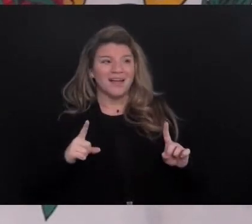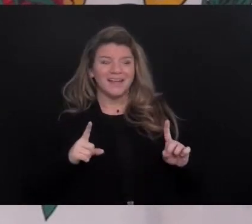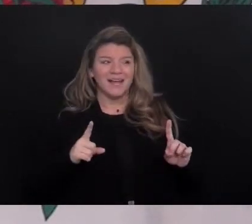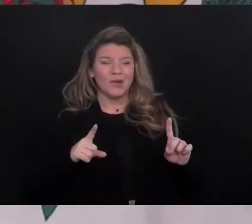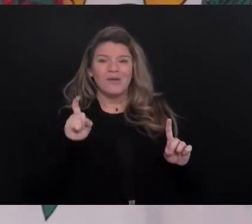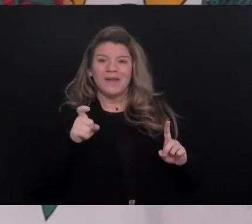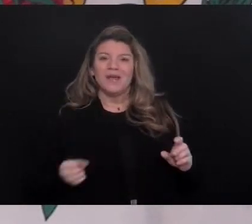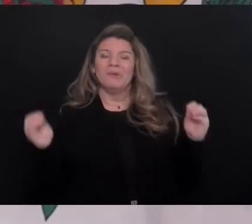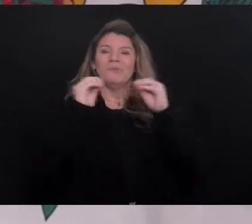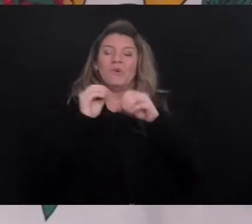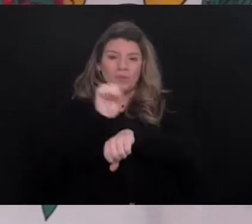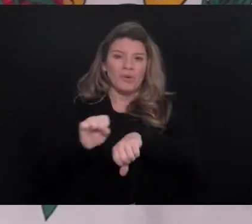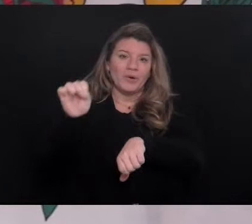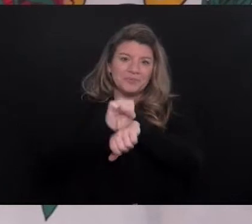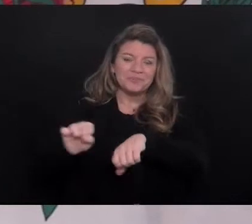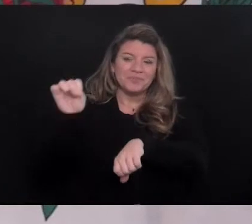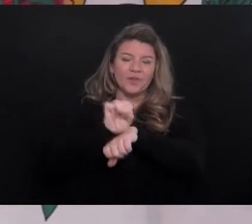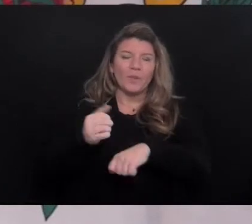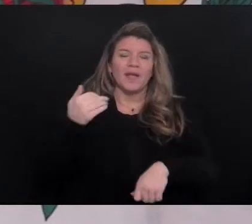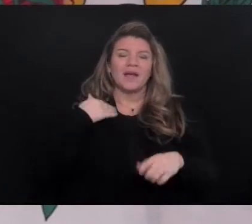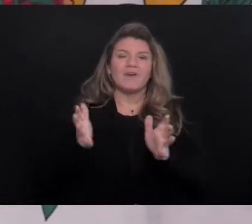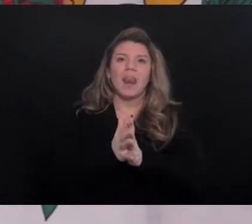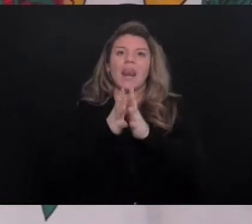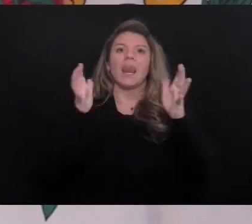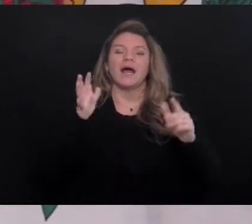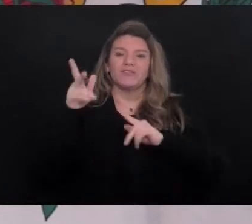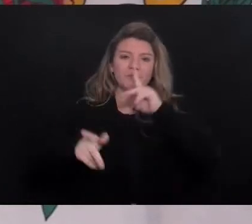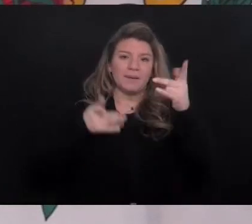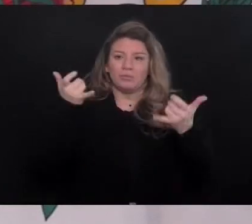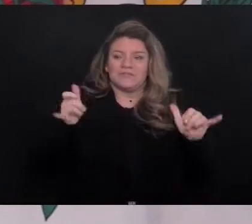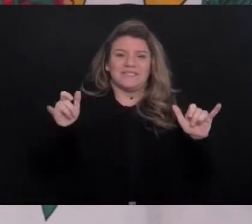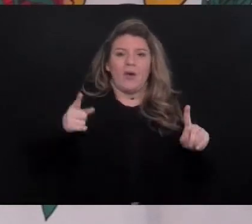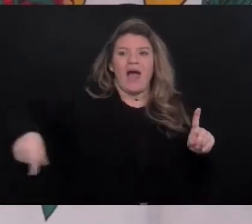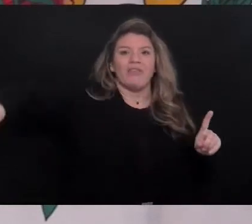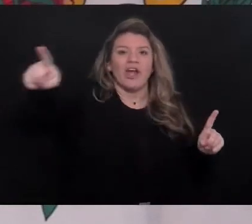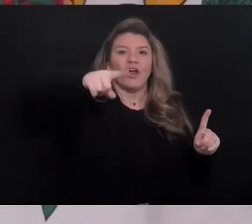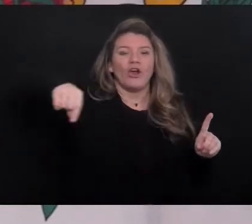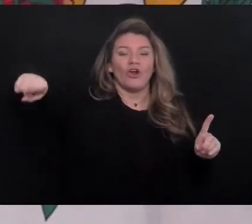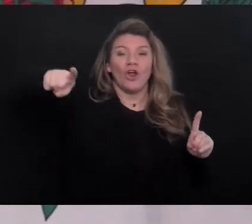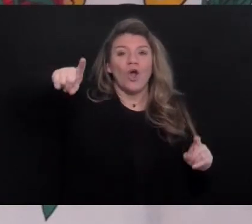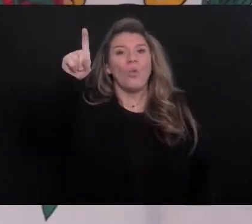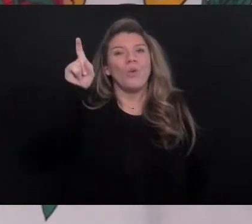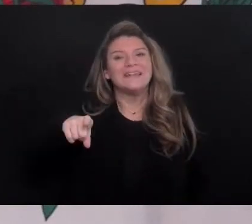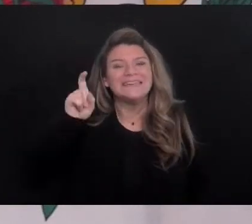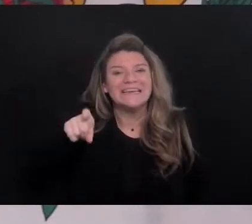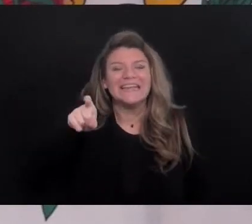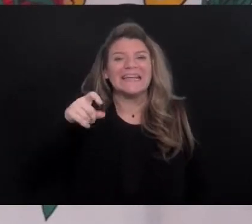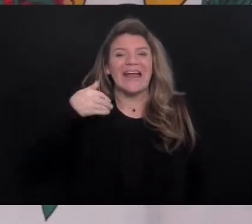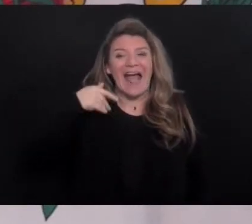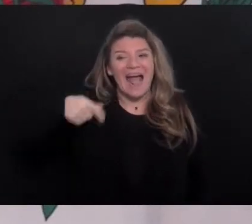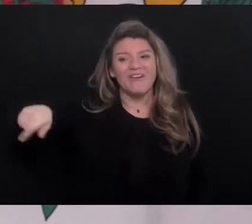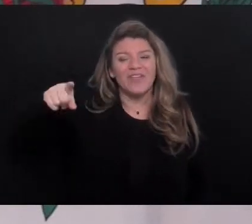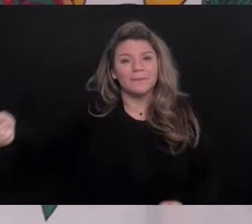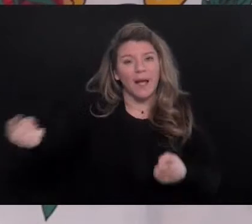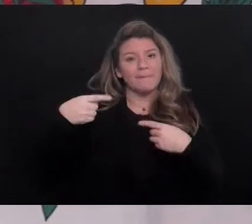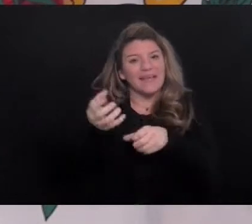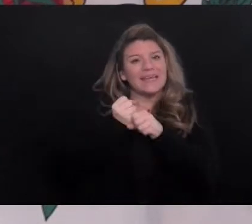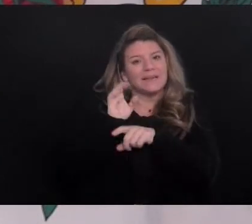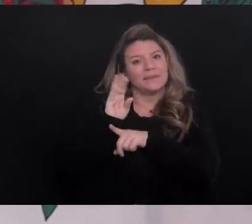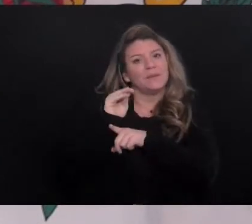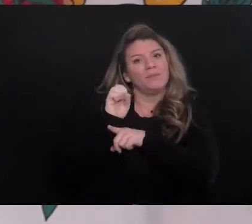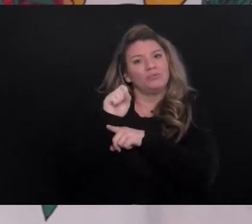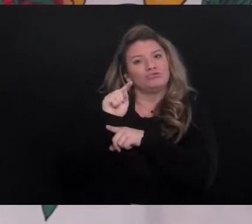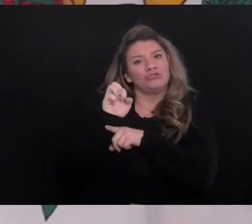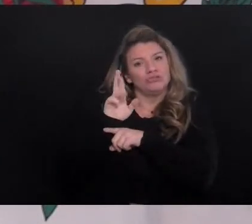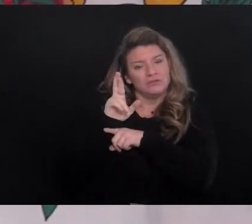don't we? We've still got a bunch of folks out there that absolutely we need, especially to get boosters in their arms, and